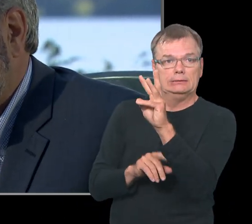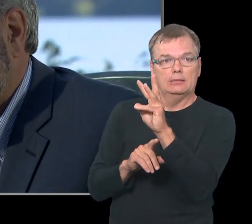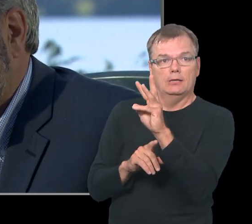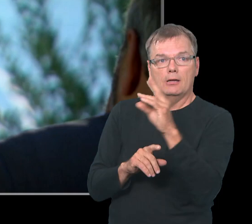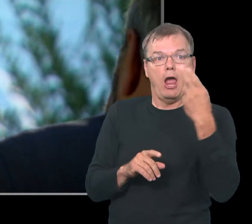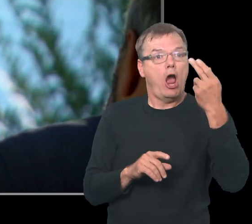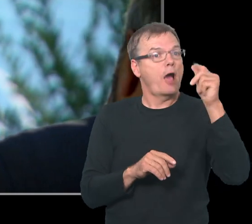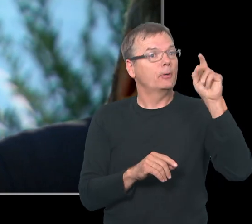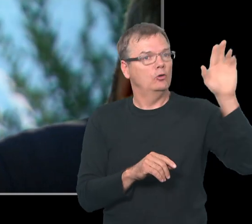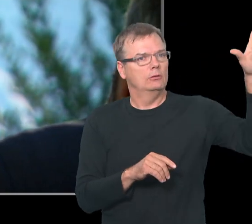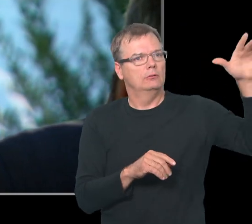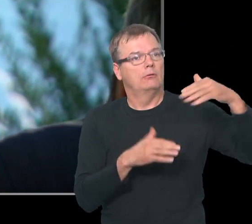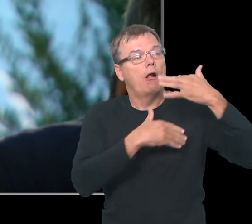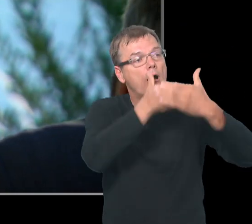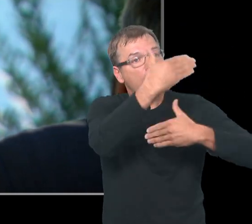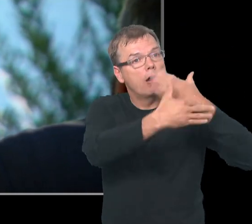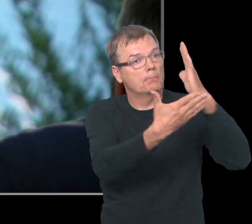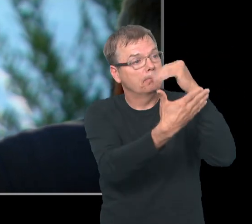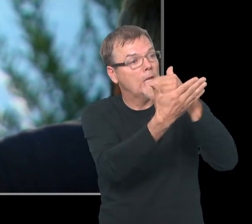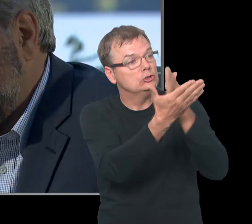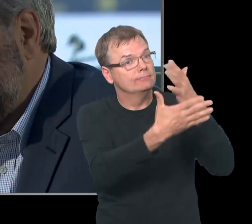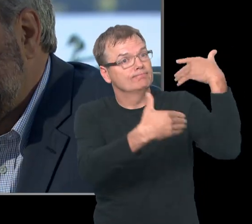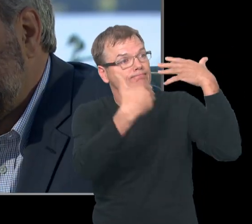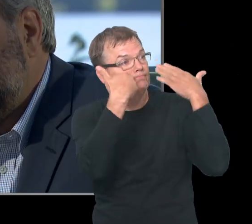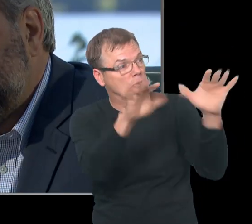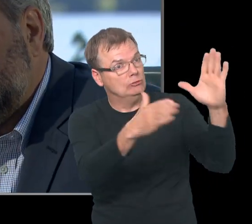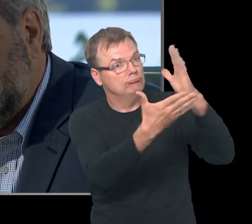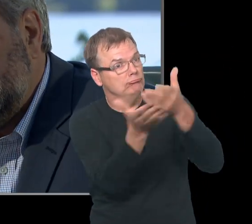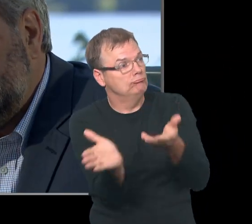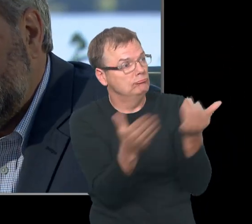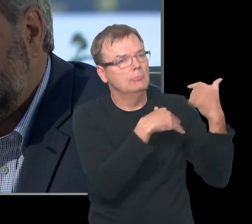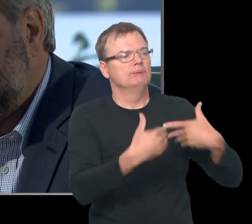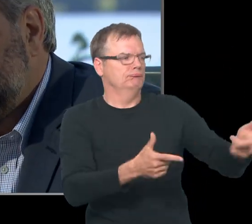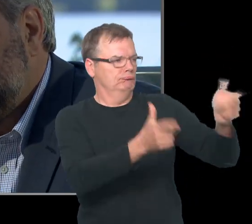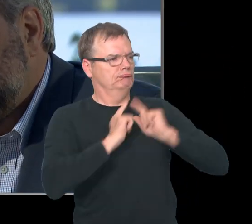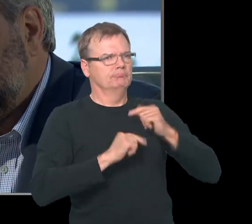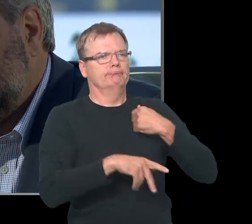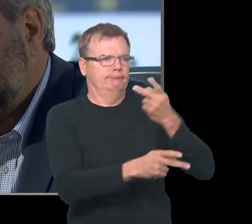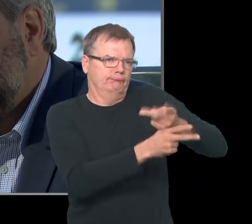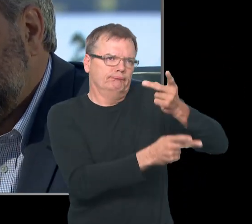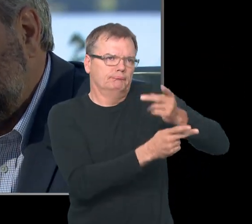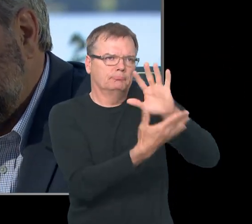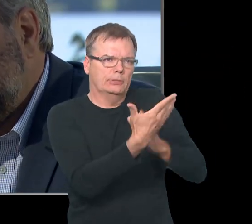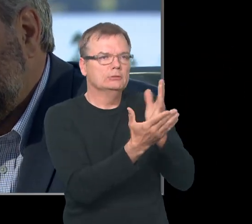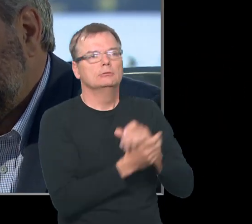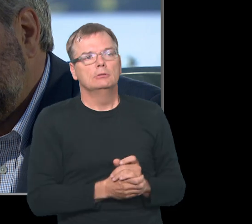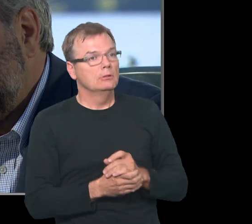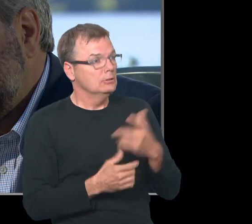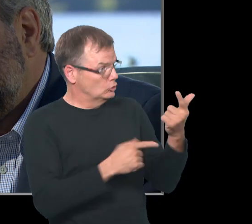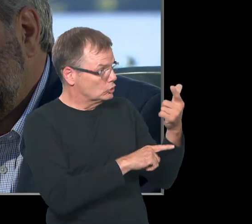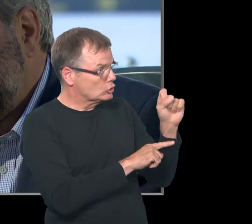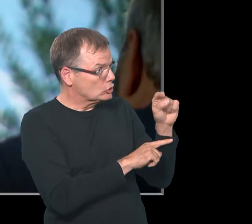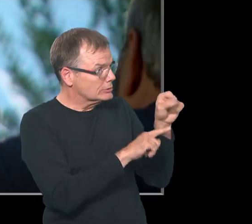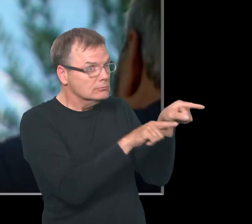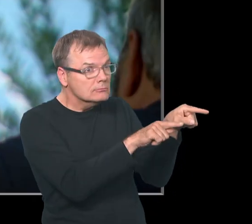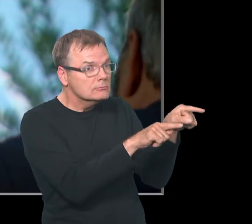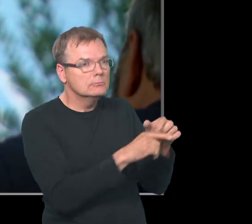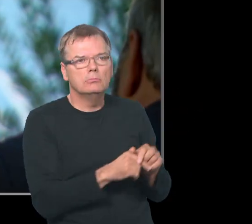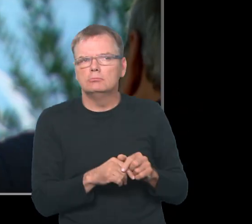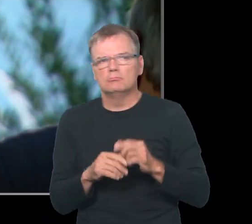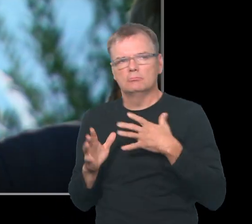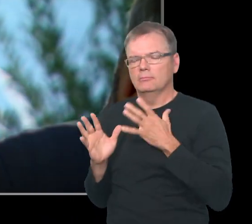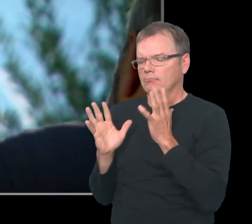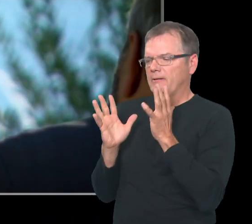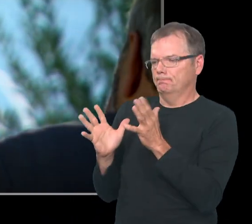are actually going to look like. GST, do you touch the GST? No, it's a very regressive tax. It hurts the poor the most. We won't be touching the GST. So no matter